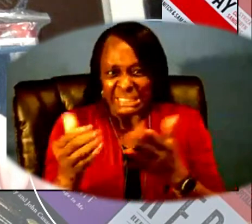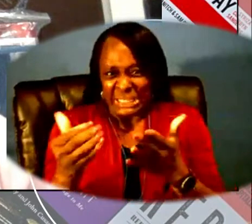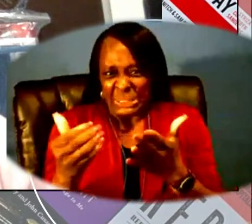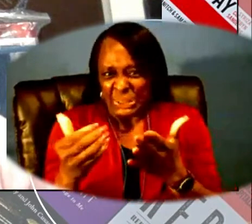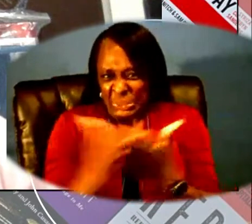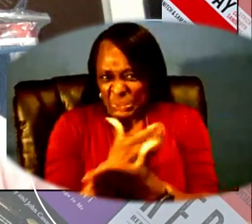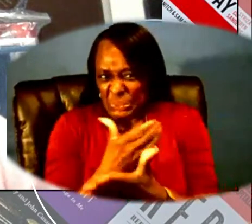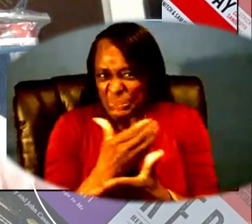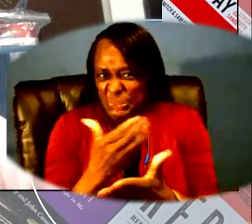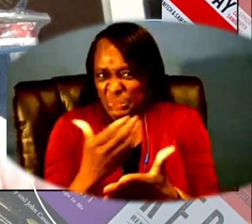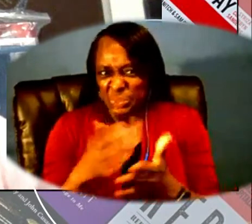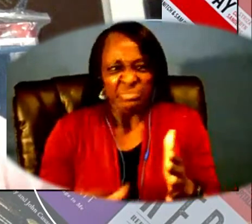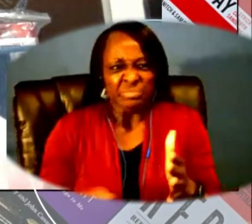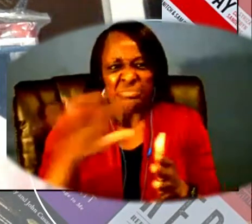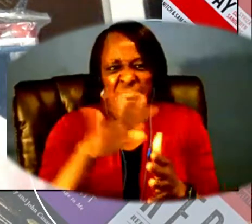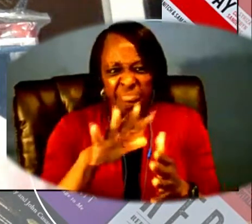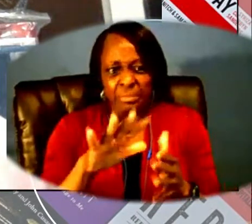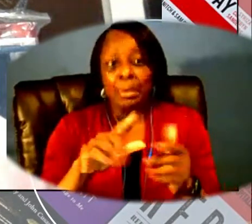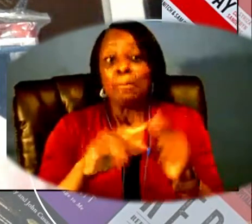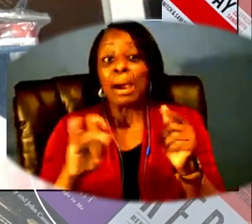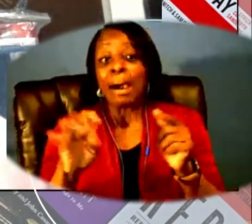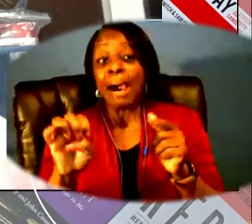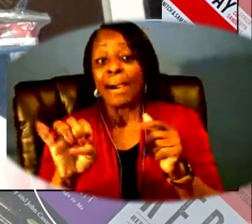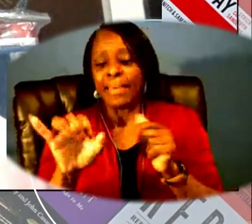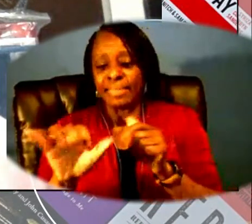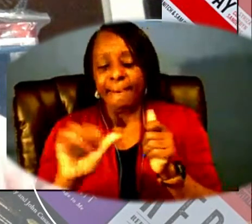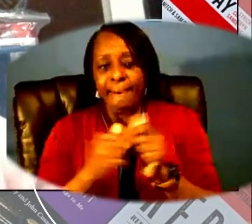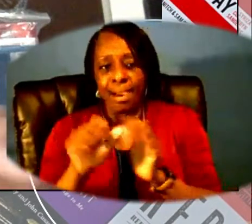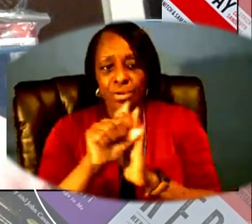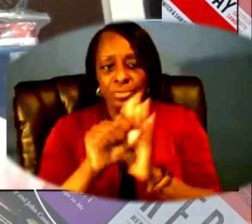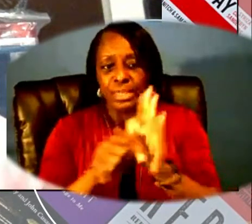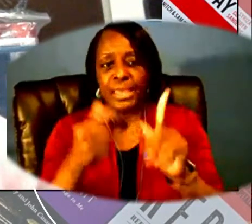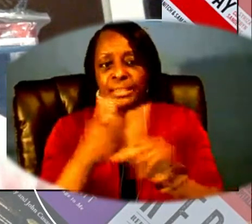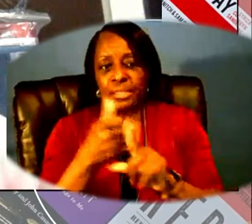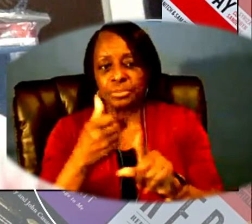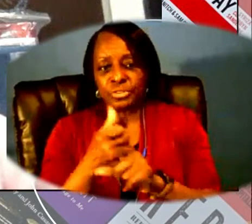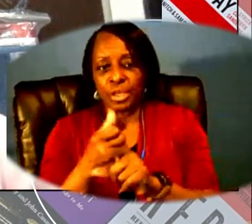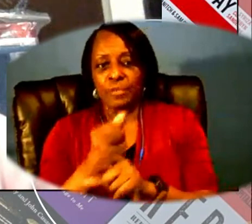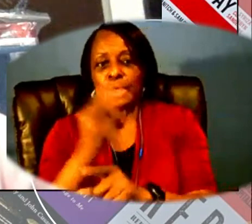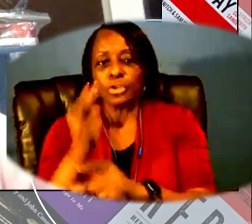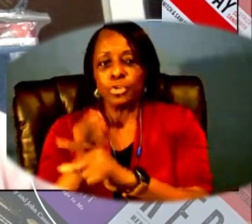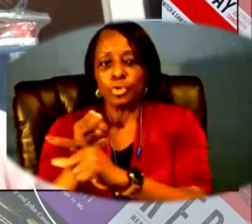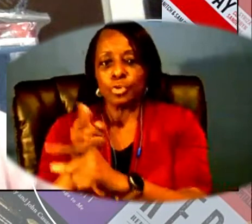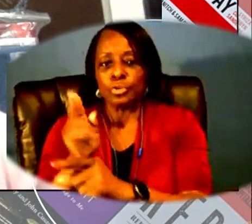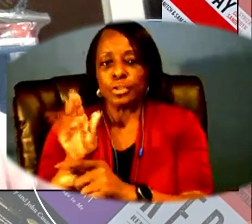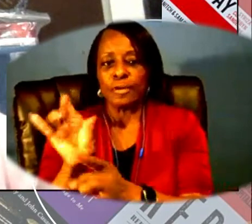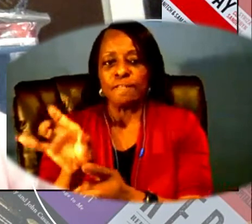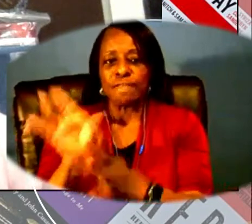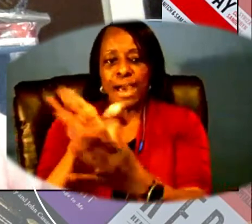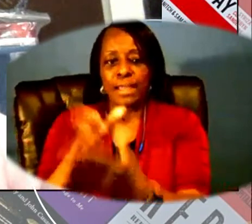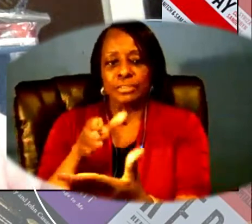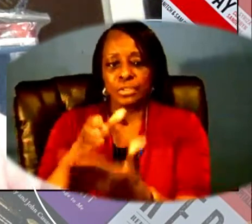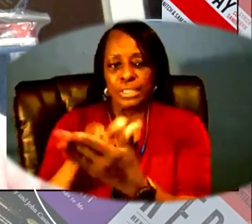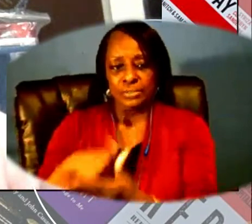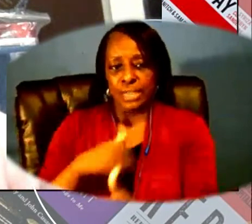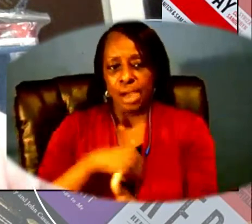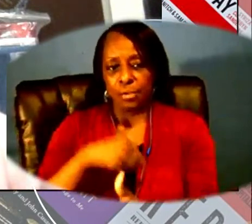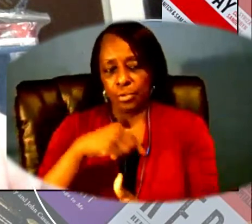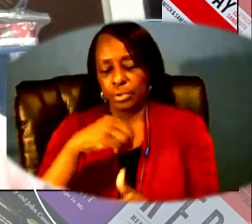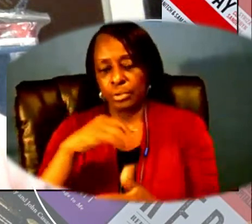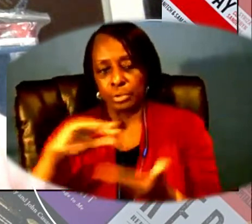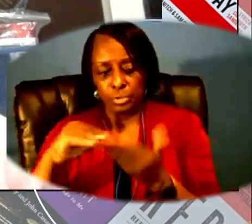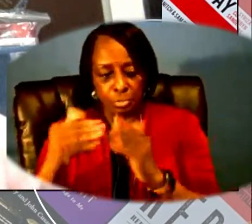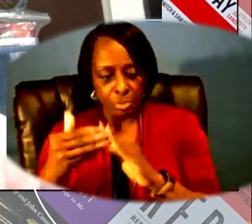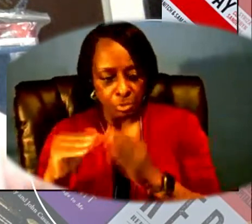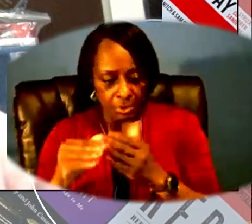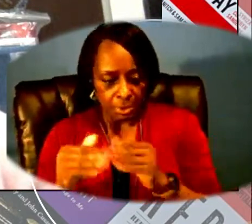phenomenon. And it's just another way that the state has been able to weaponize violence against our communities, especially knowing that when